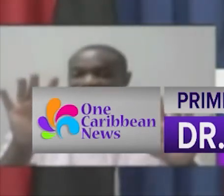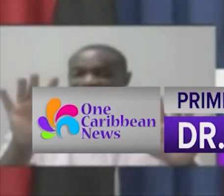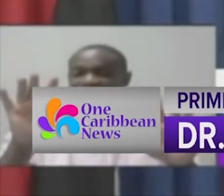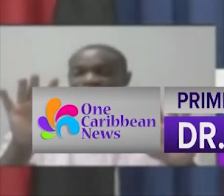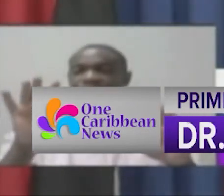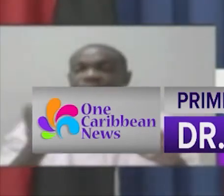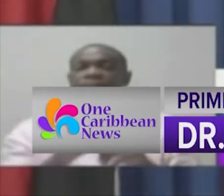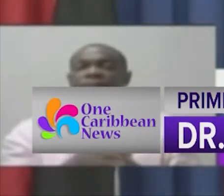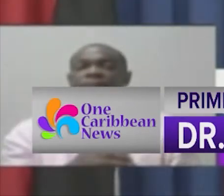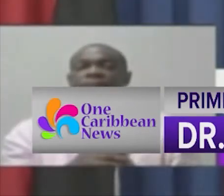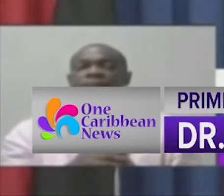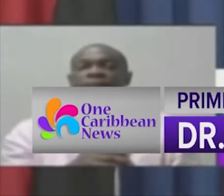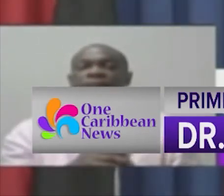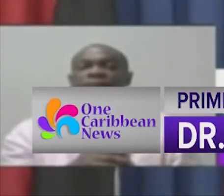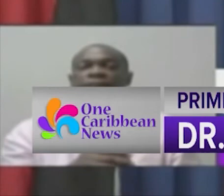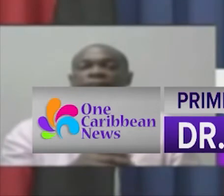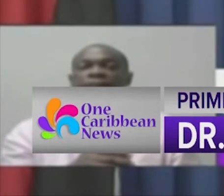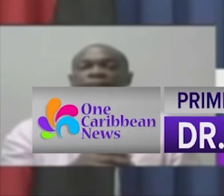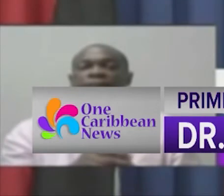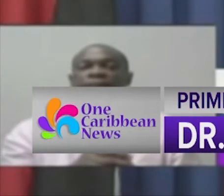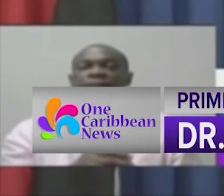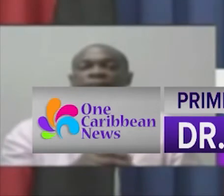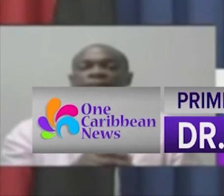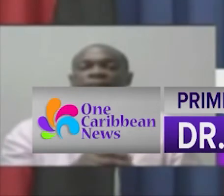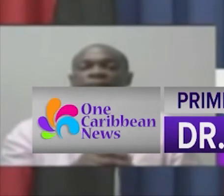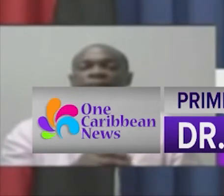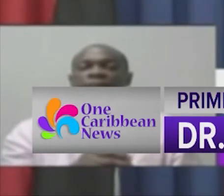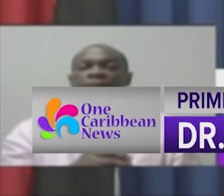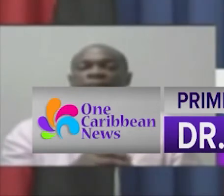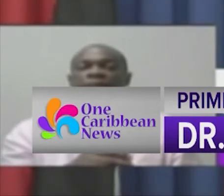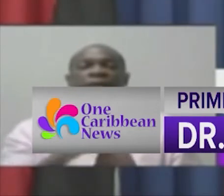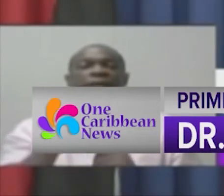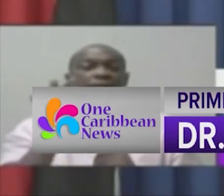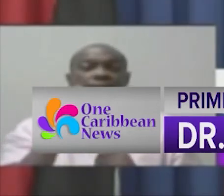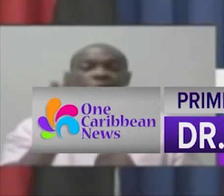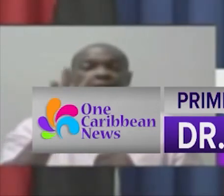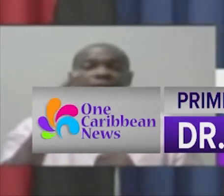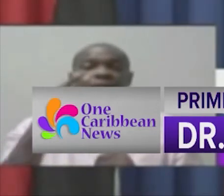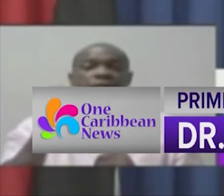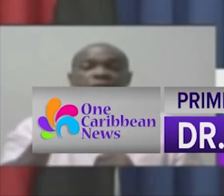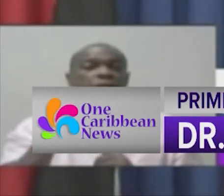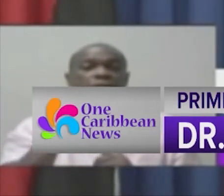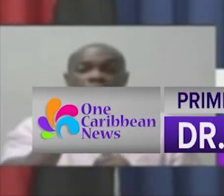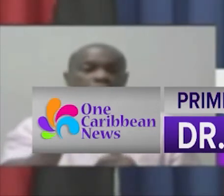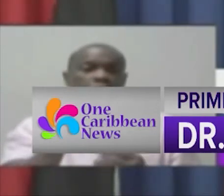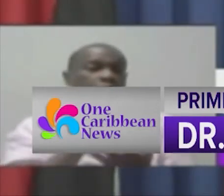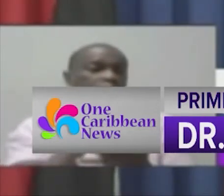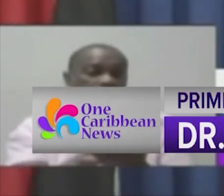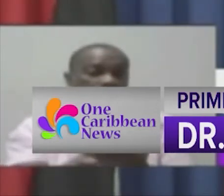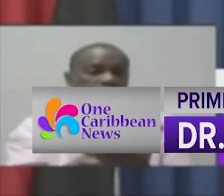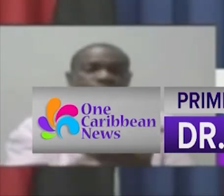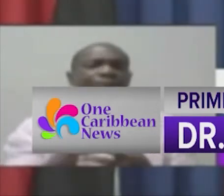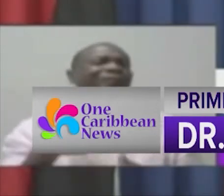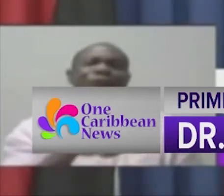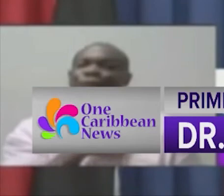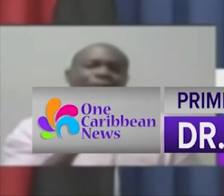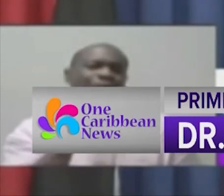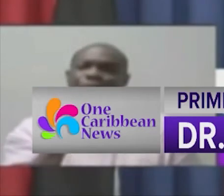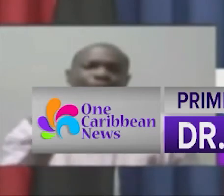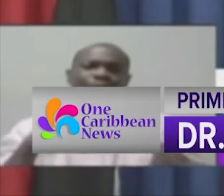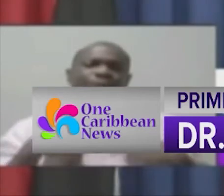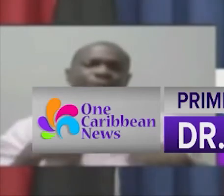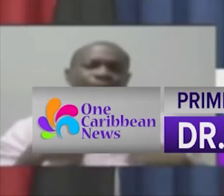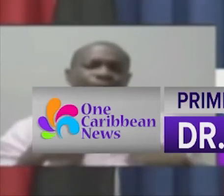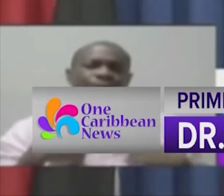we're not going to be putting any man on the moon with that. If it is not approved by WHO, we will not use it. If it is approved by WHO for children 5 and